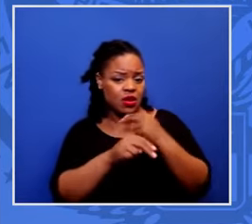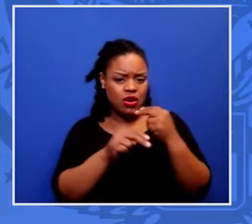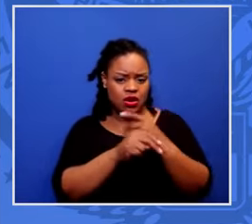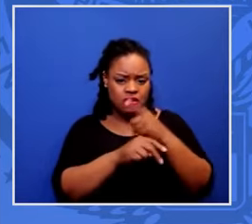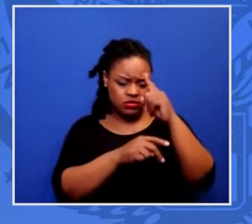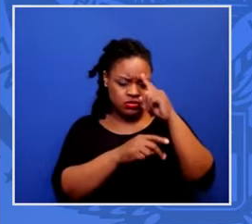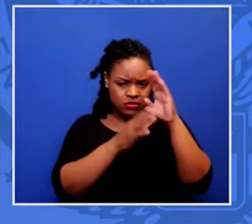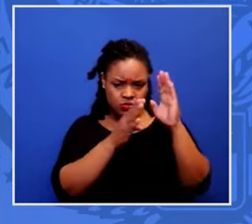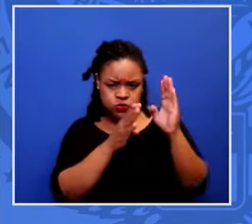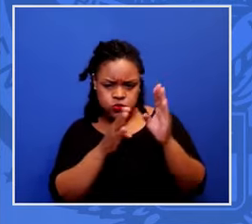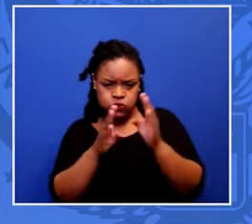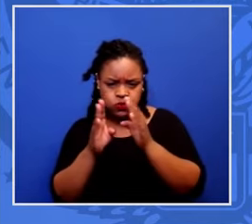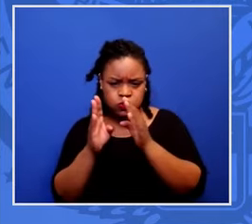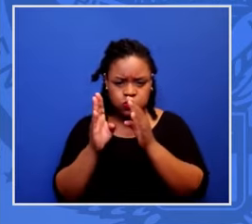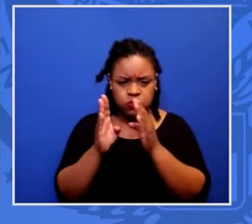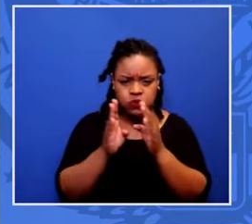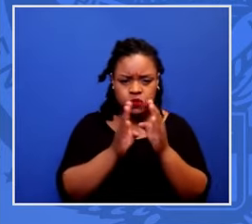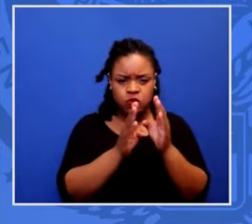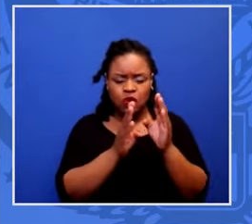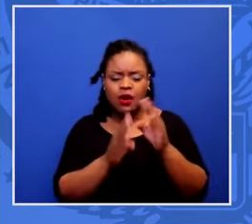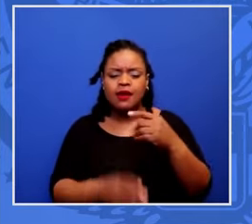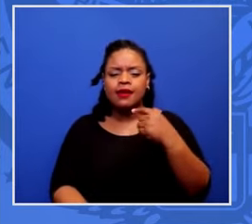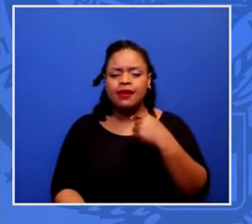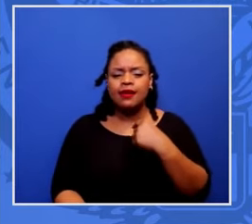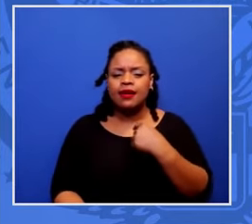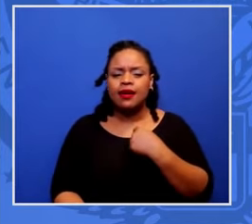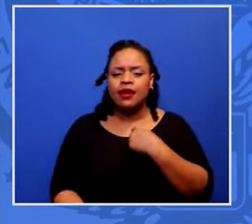I'm a road that drives away,